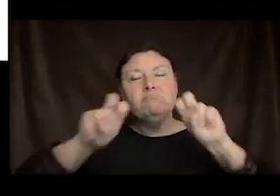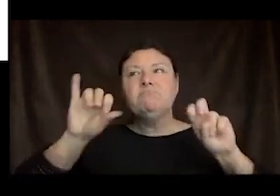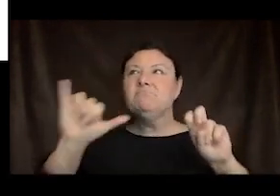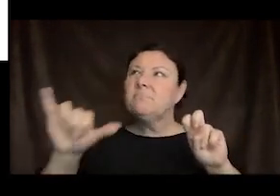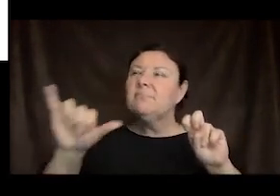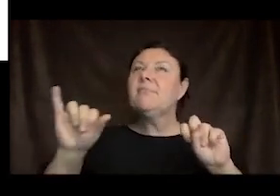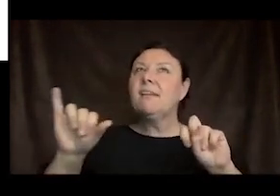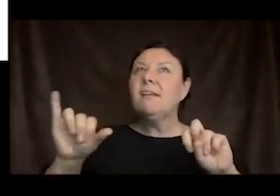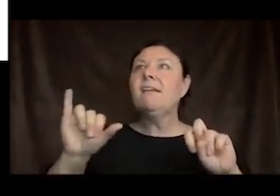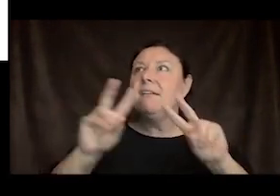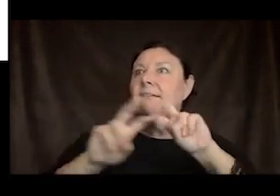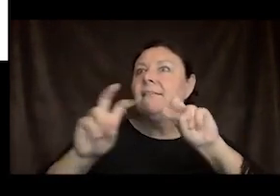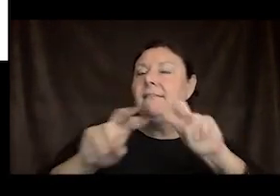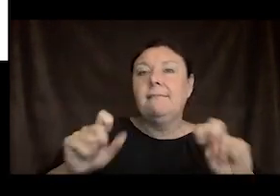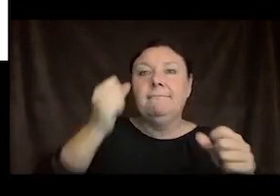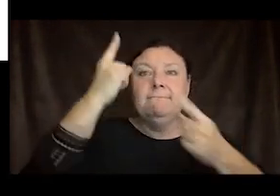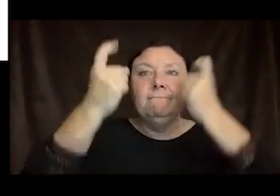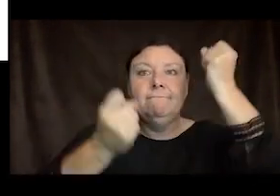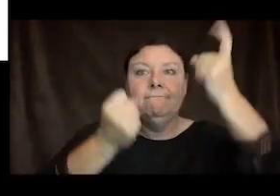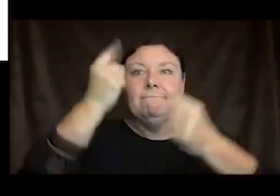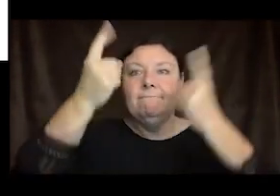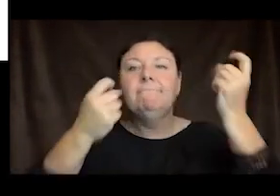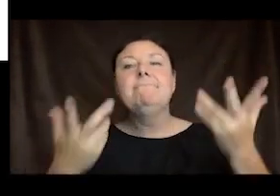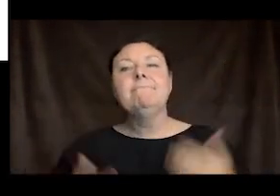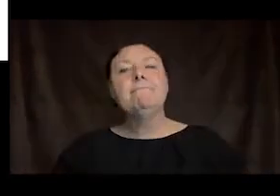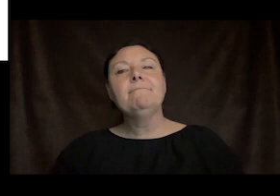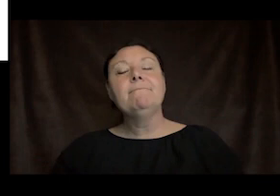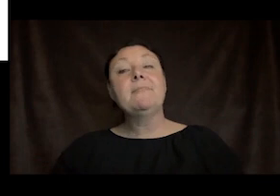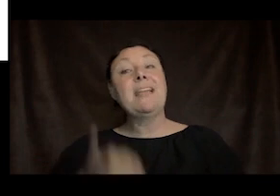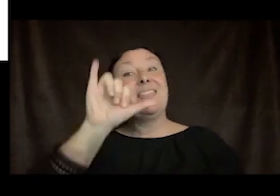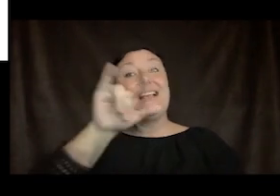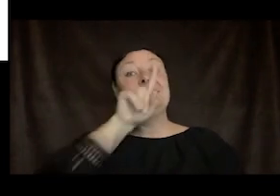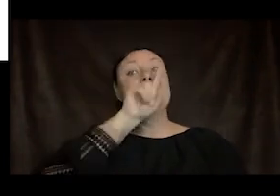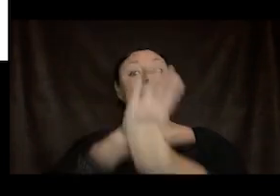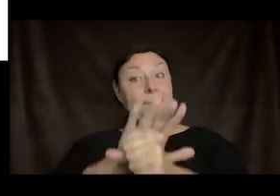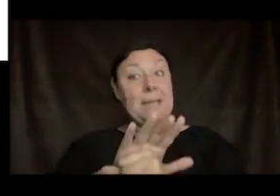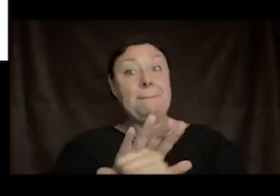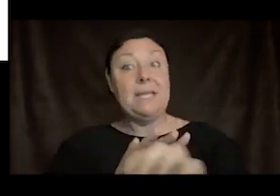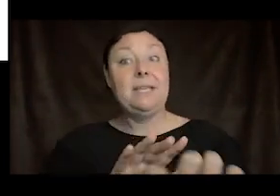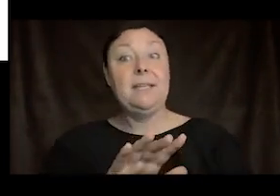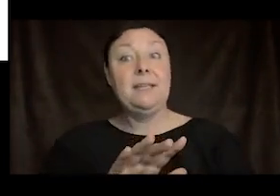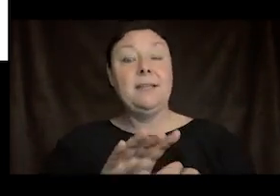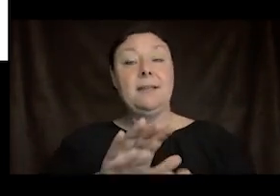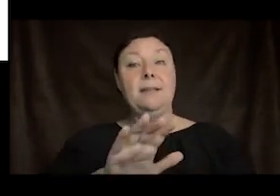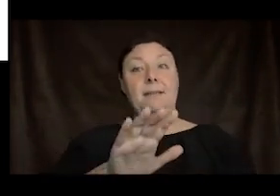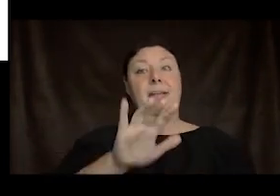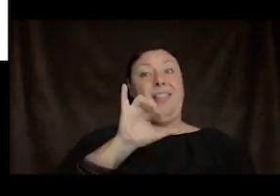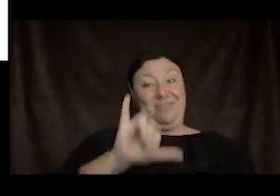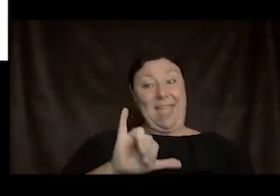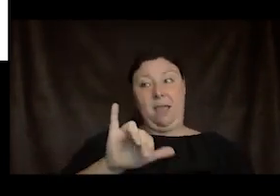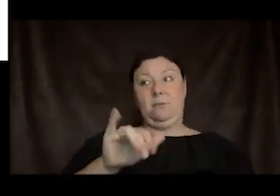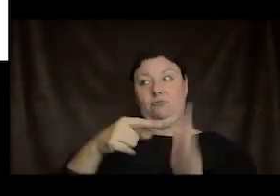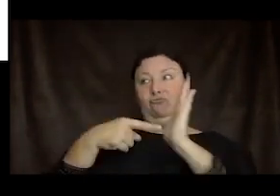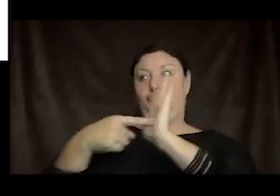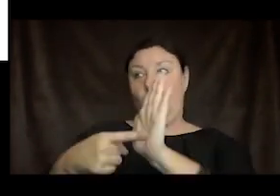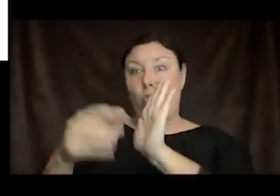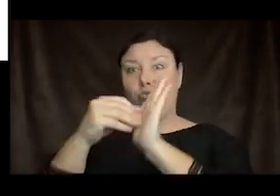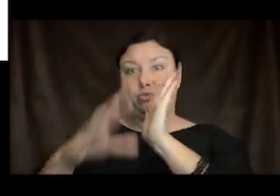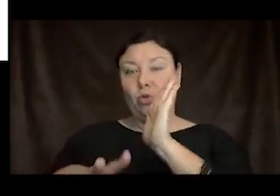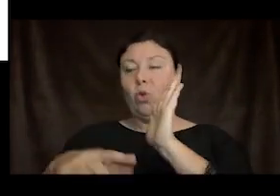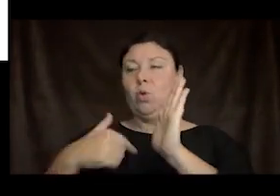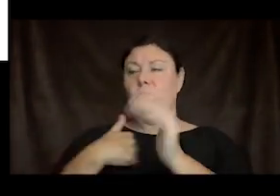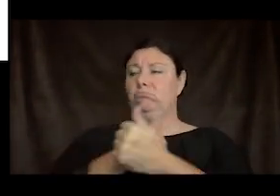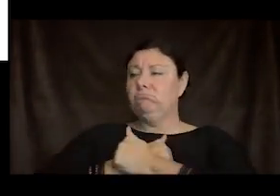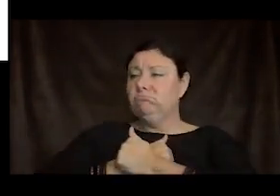issues are about. And that's a commitment then that says we love and care about these students enough